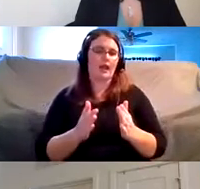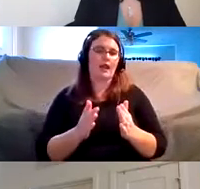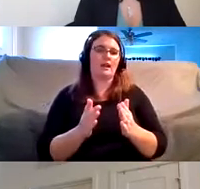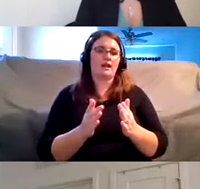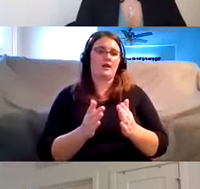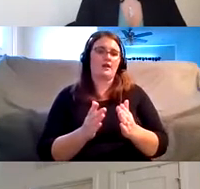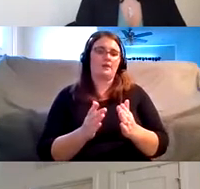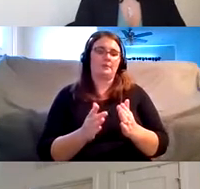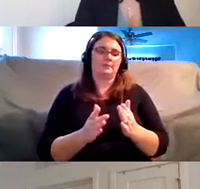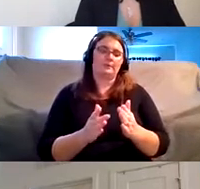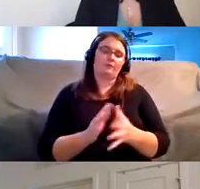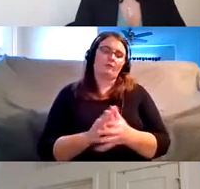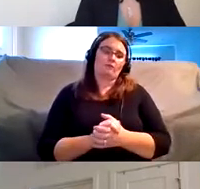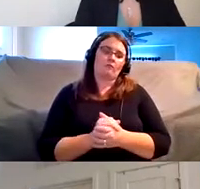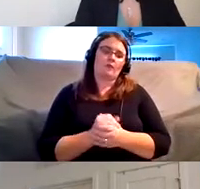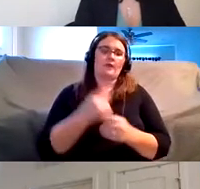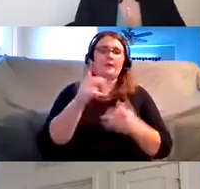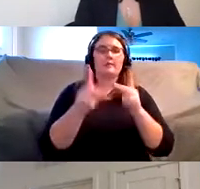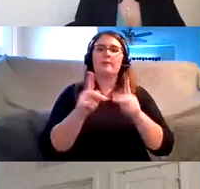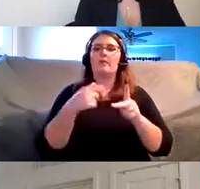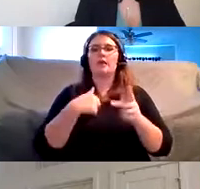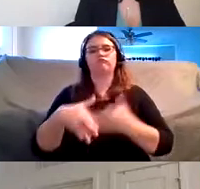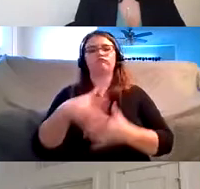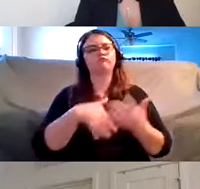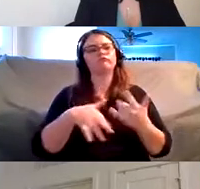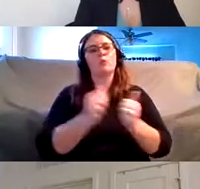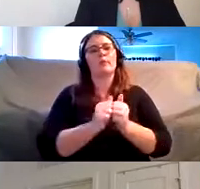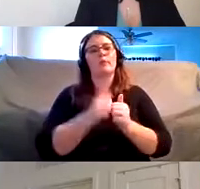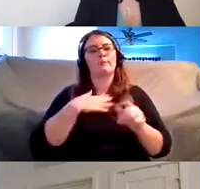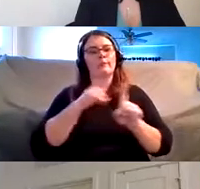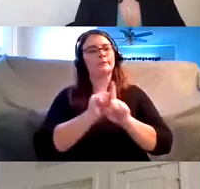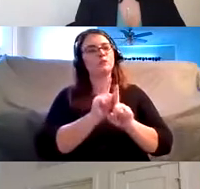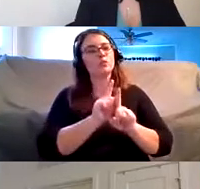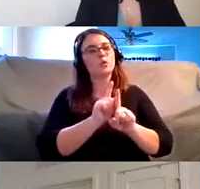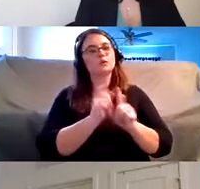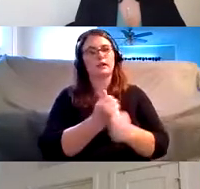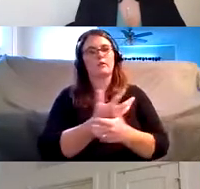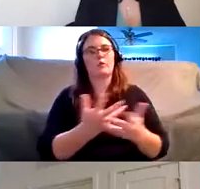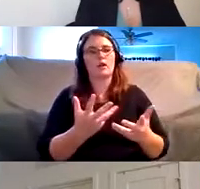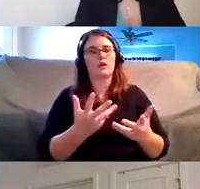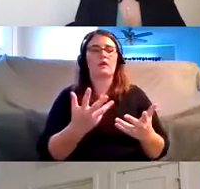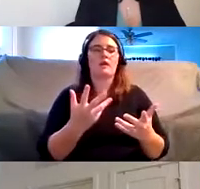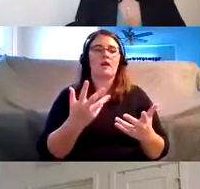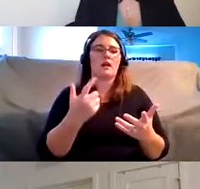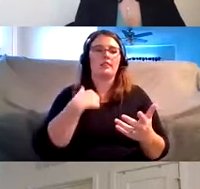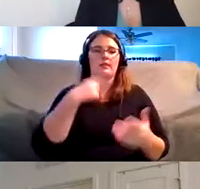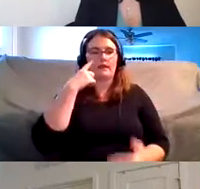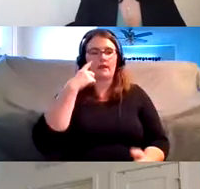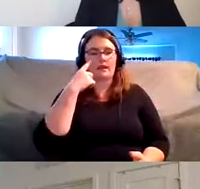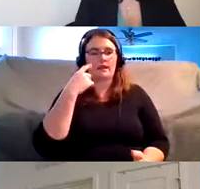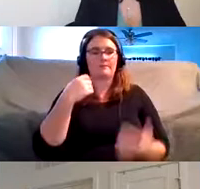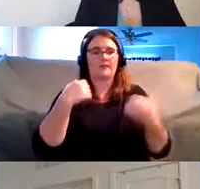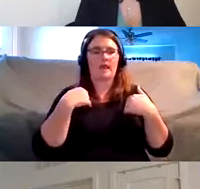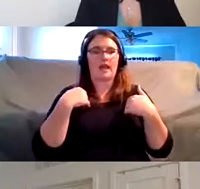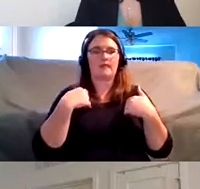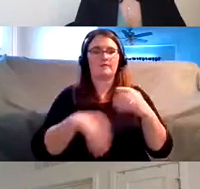through the people that I hang out, the people I see, that my mentors and everyone. I think I am, in general, I have